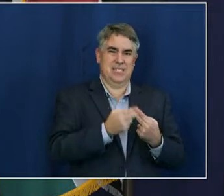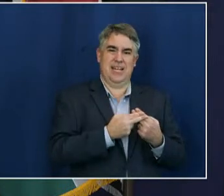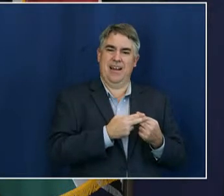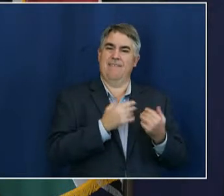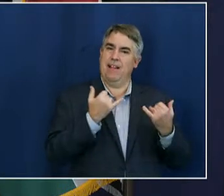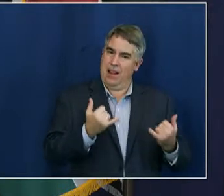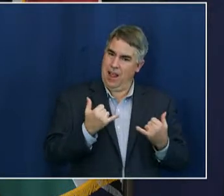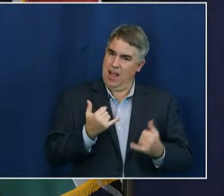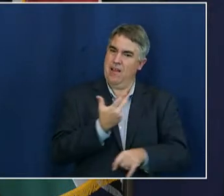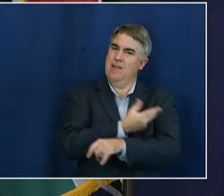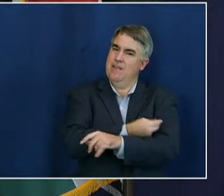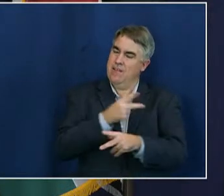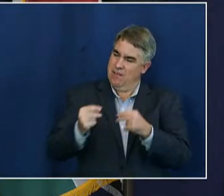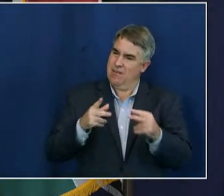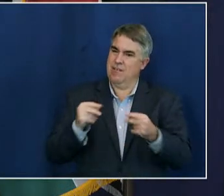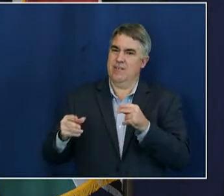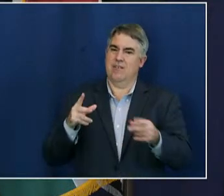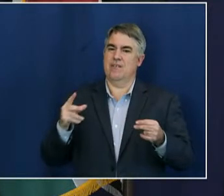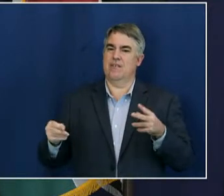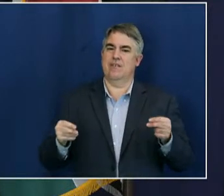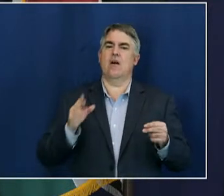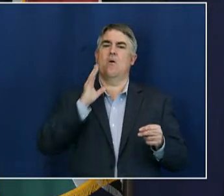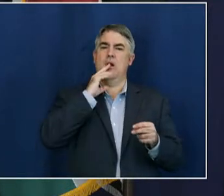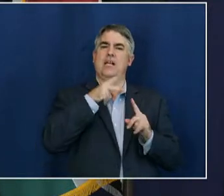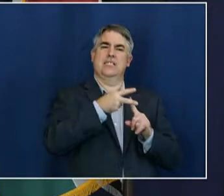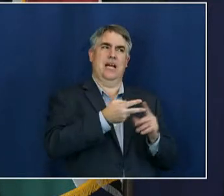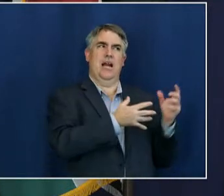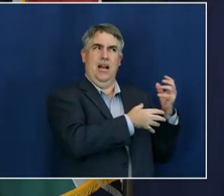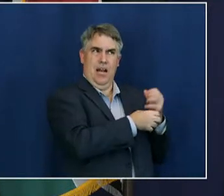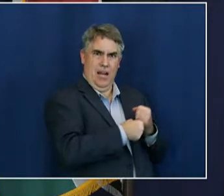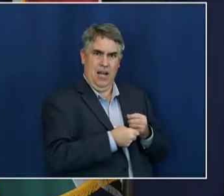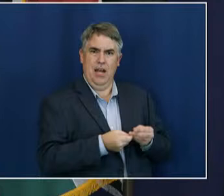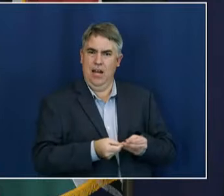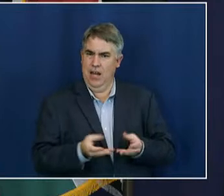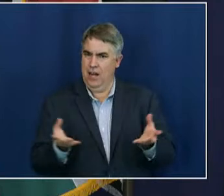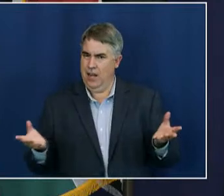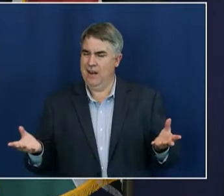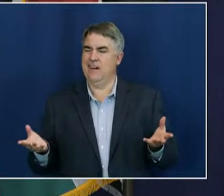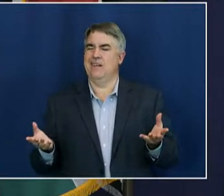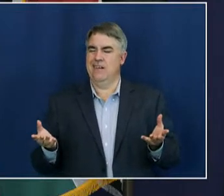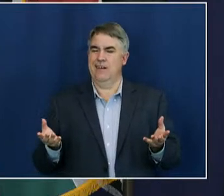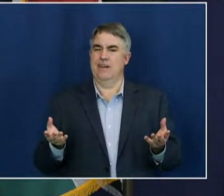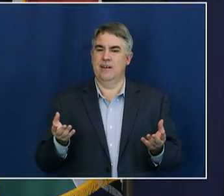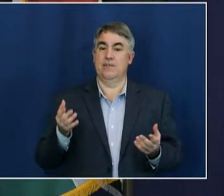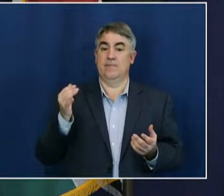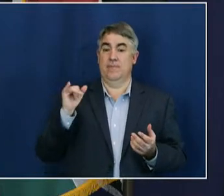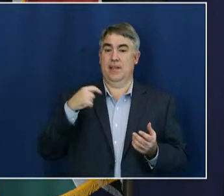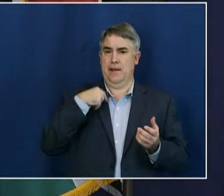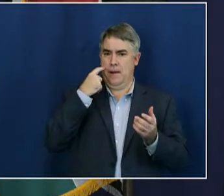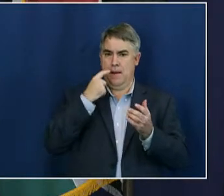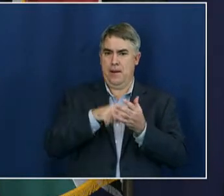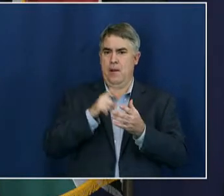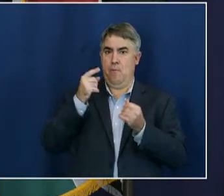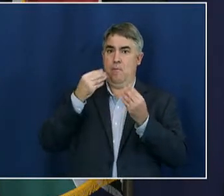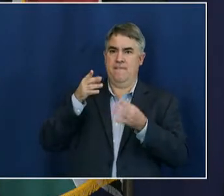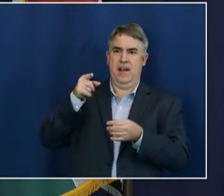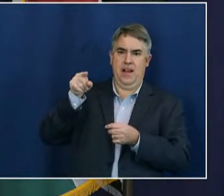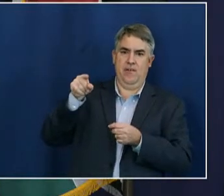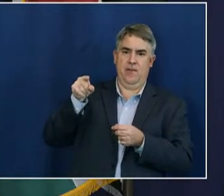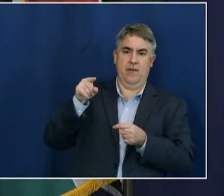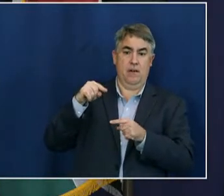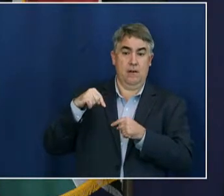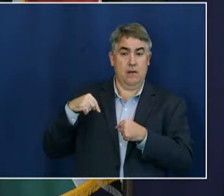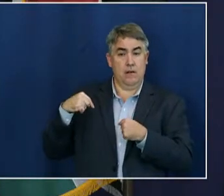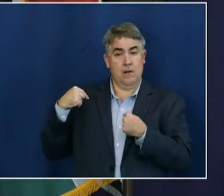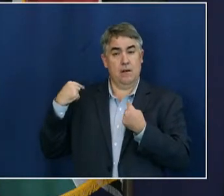those second doses. The second is we found out at least one provider was not entering into SDIR, but